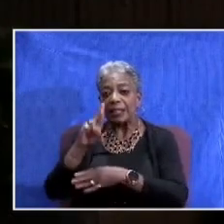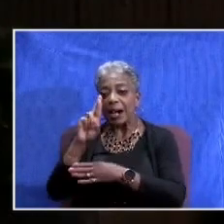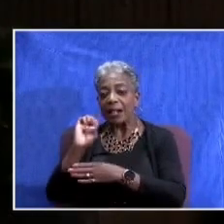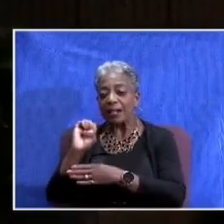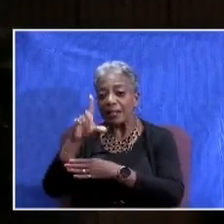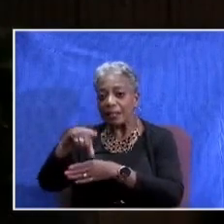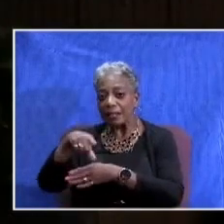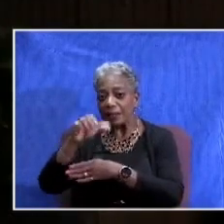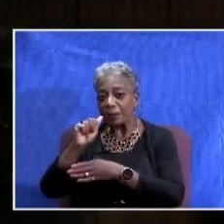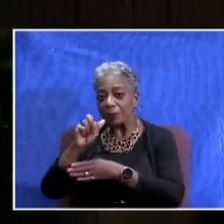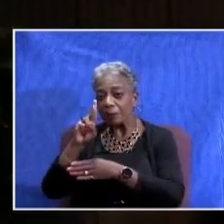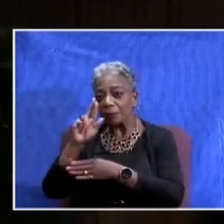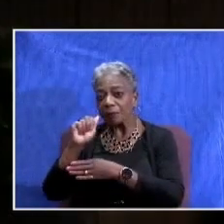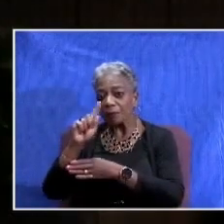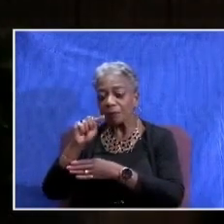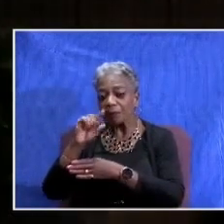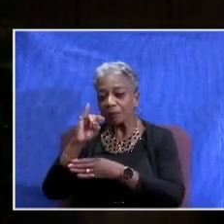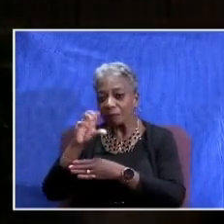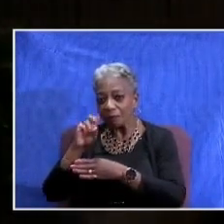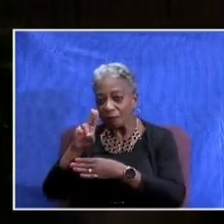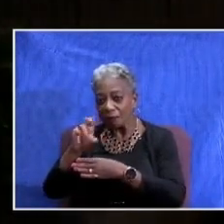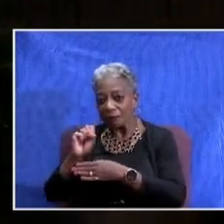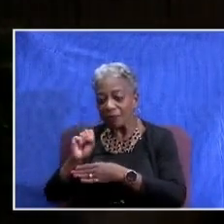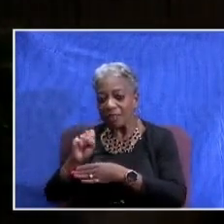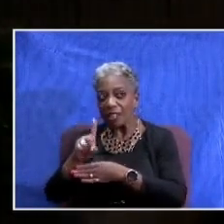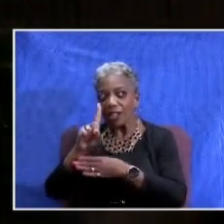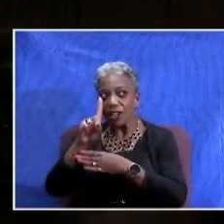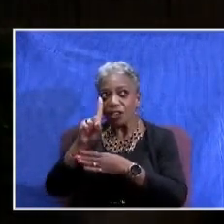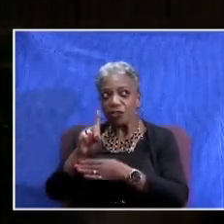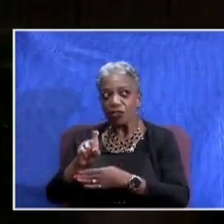lied about the narrative. You got to repair me because of Jim Crow.